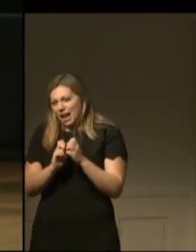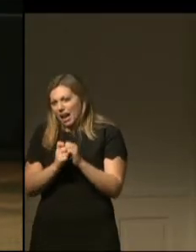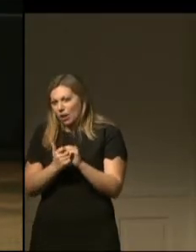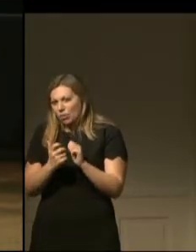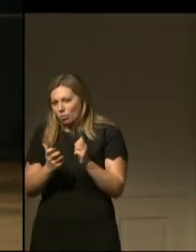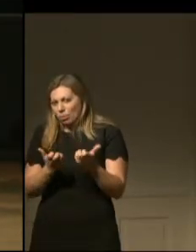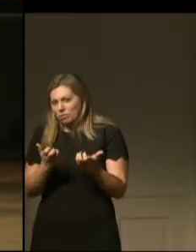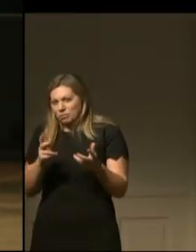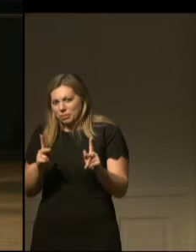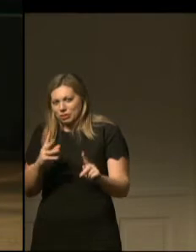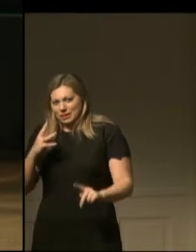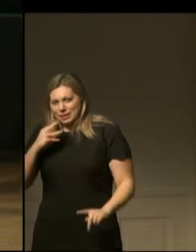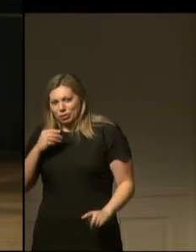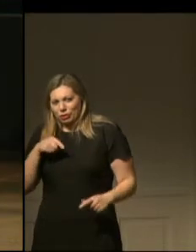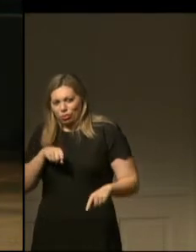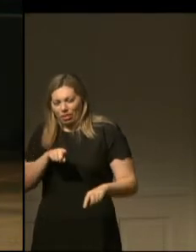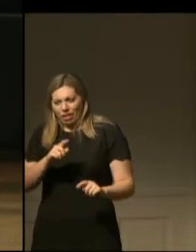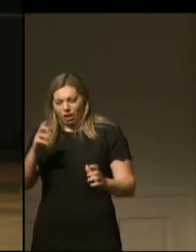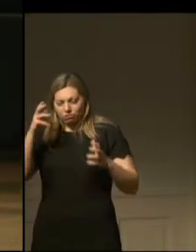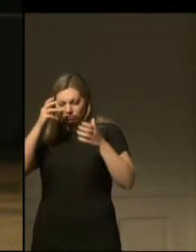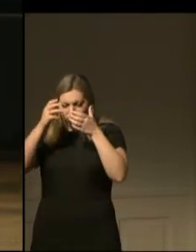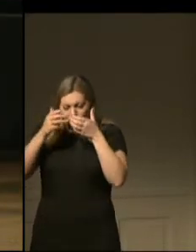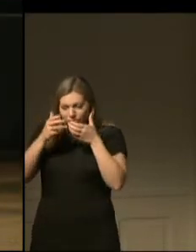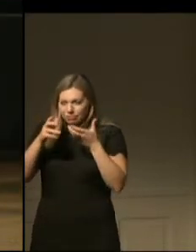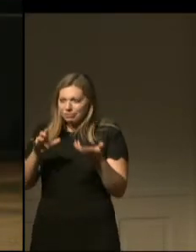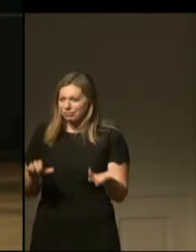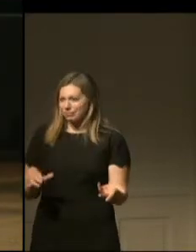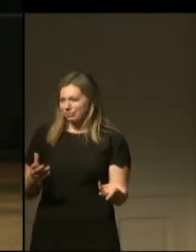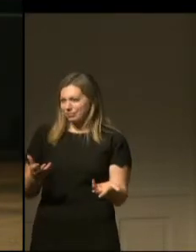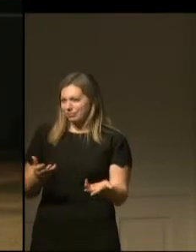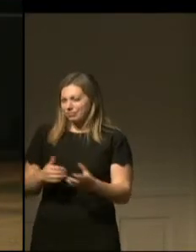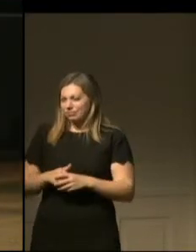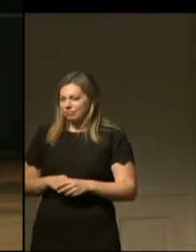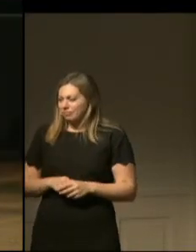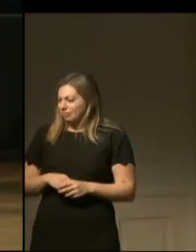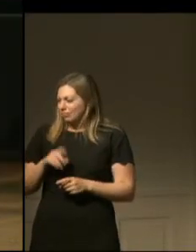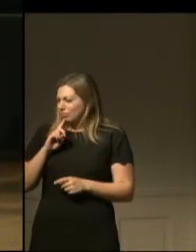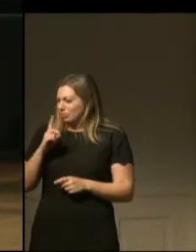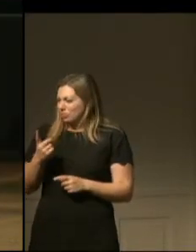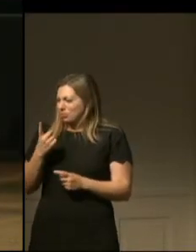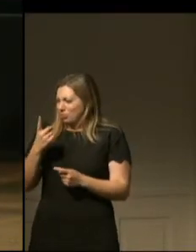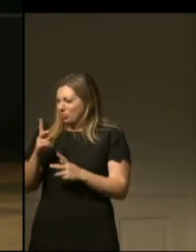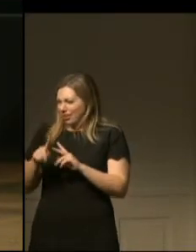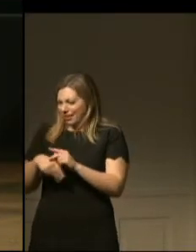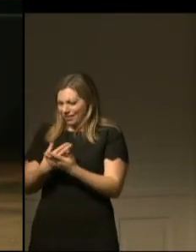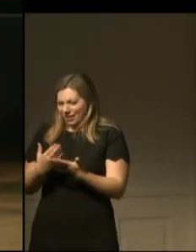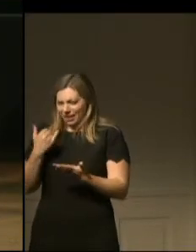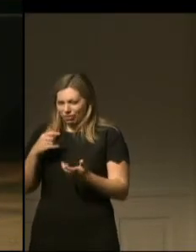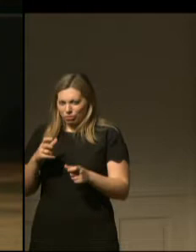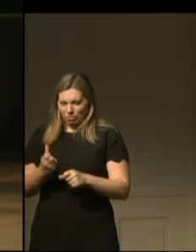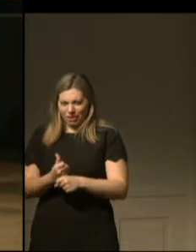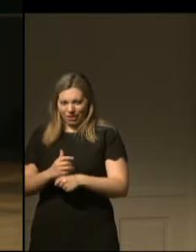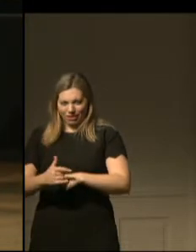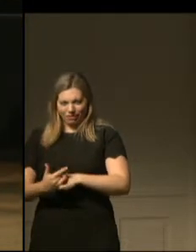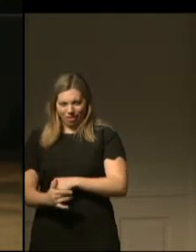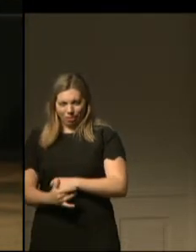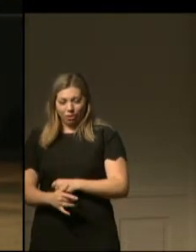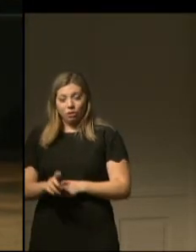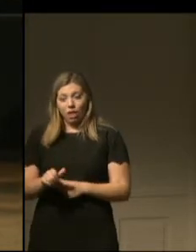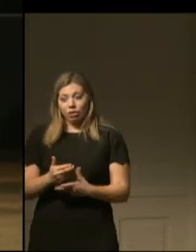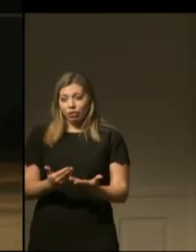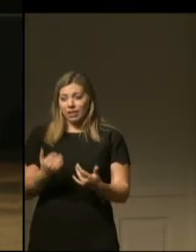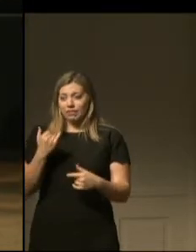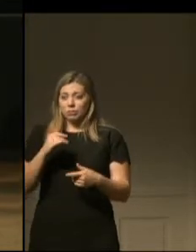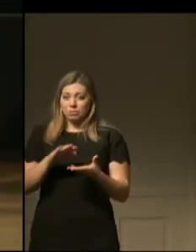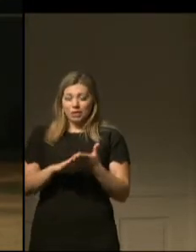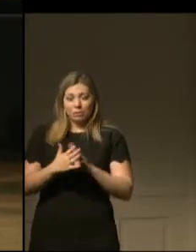have people experience as they put on this headset, right? So it's one thing to make this stuff available, it's another thing to make it available